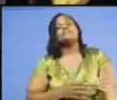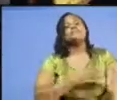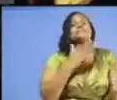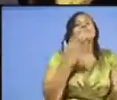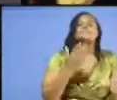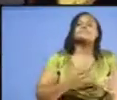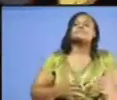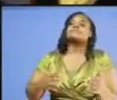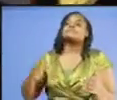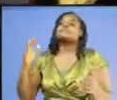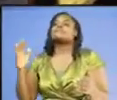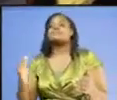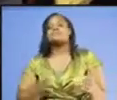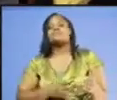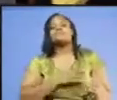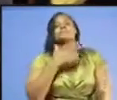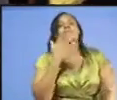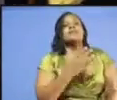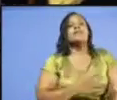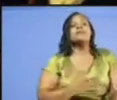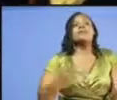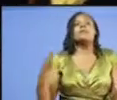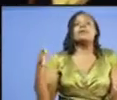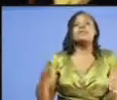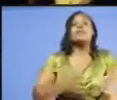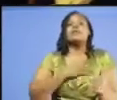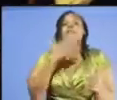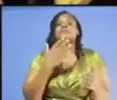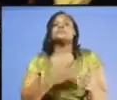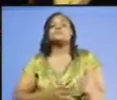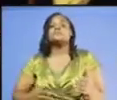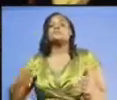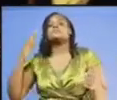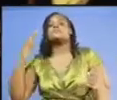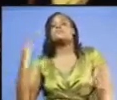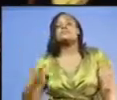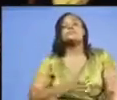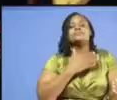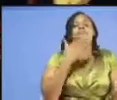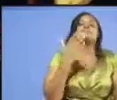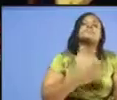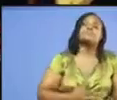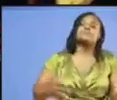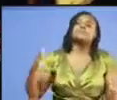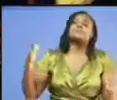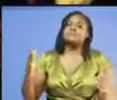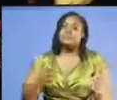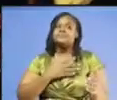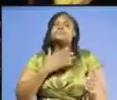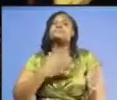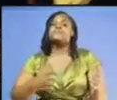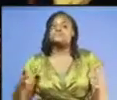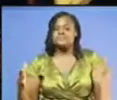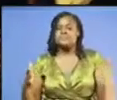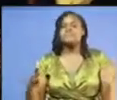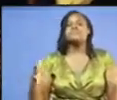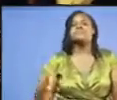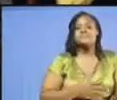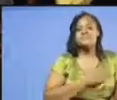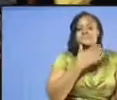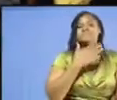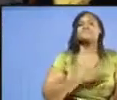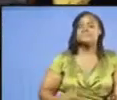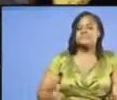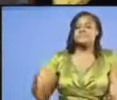new chapter. A new praise. You're taking your Christian life to the next level by the grace of God.